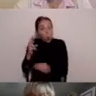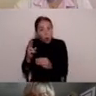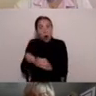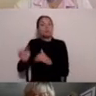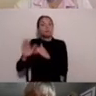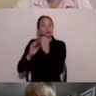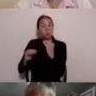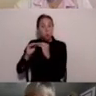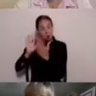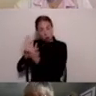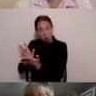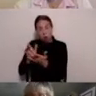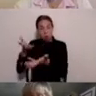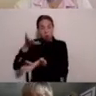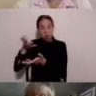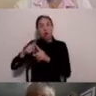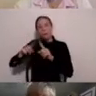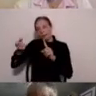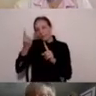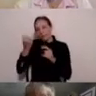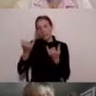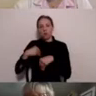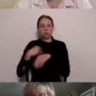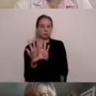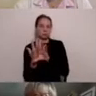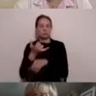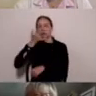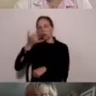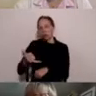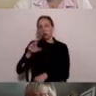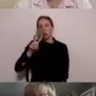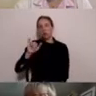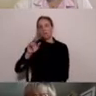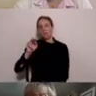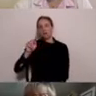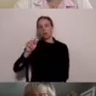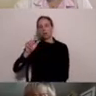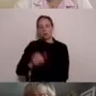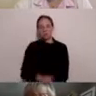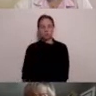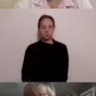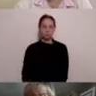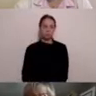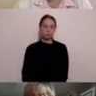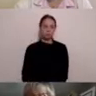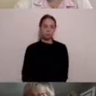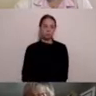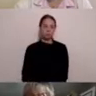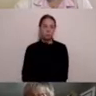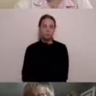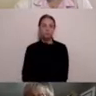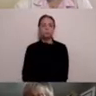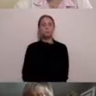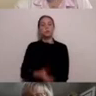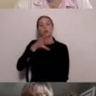support, but through virtual means now, so phone, video conference, and so on. And then we had parent leaders